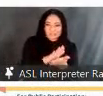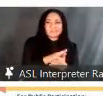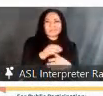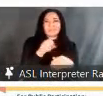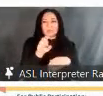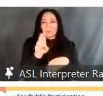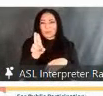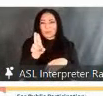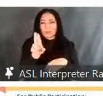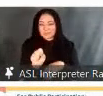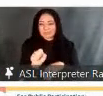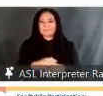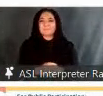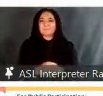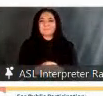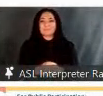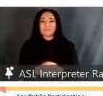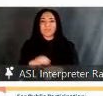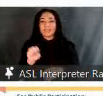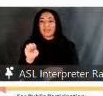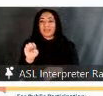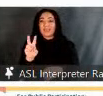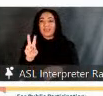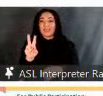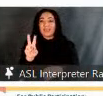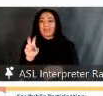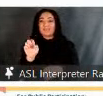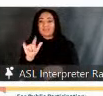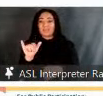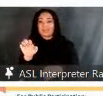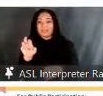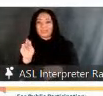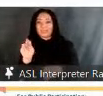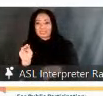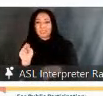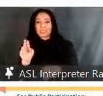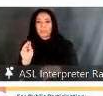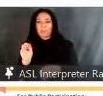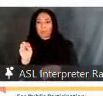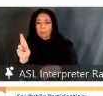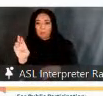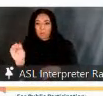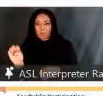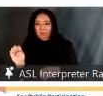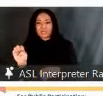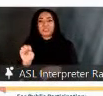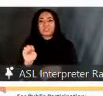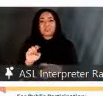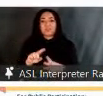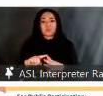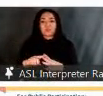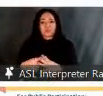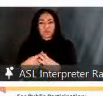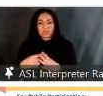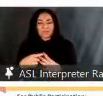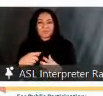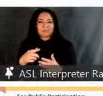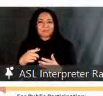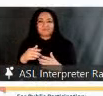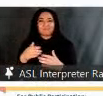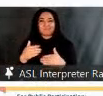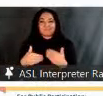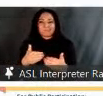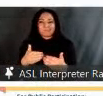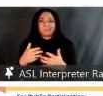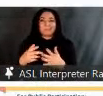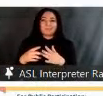experiences, especially for Black children and communities. We also stand on the shoulders of generations of women, particularly women